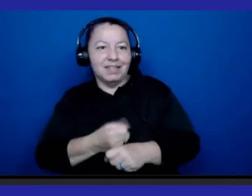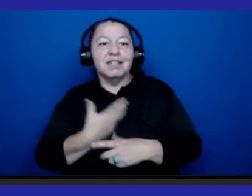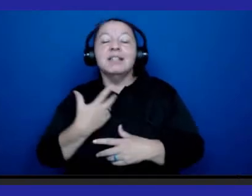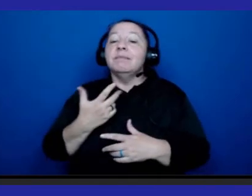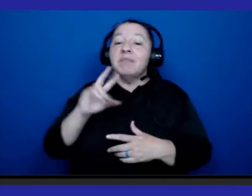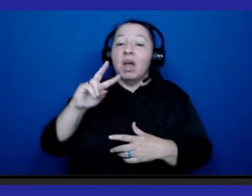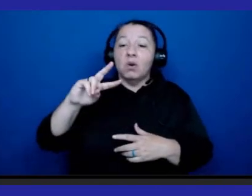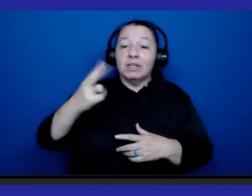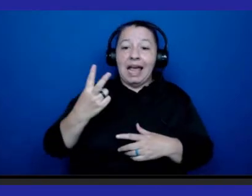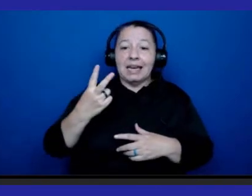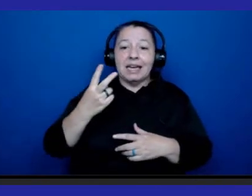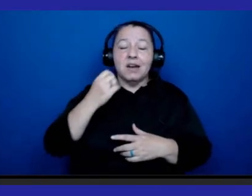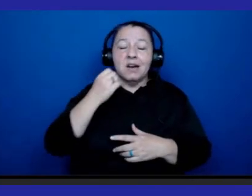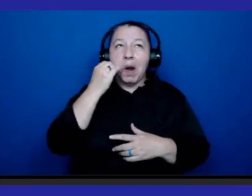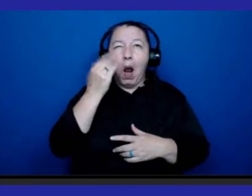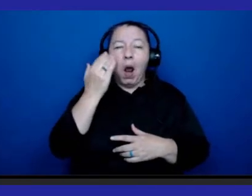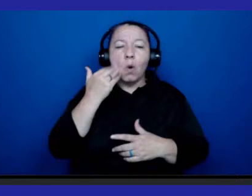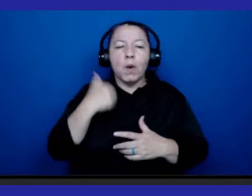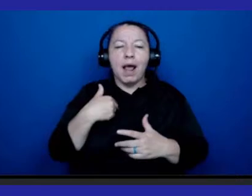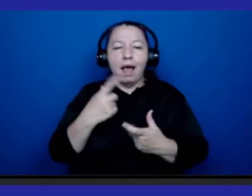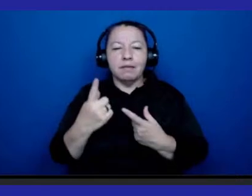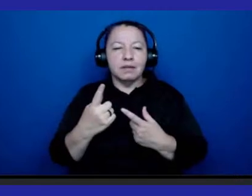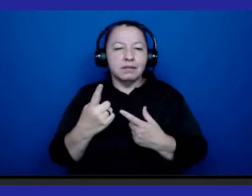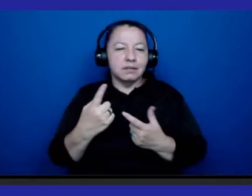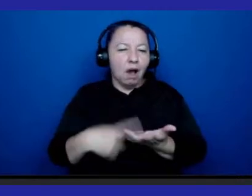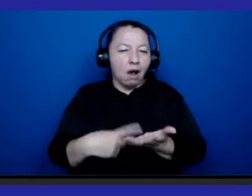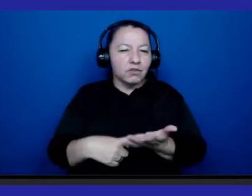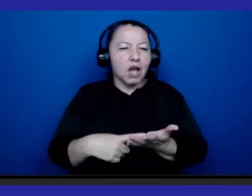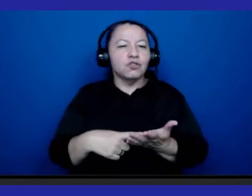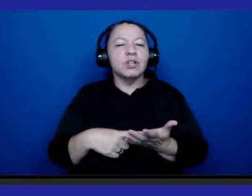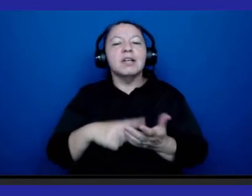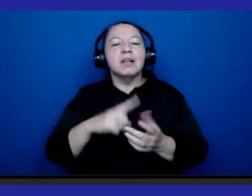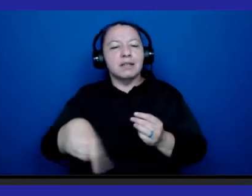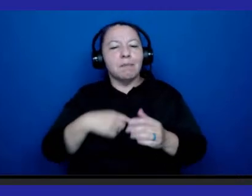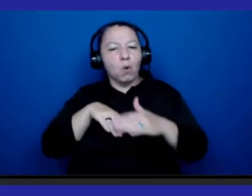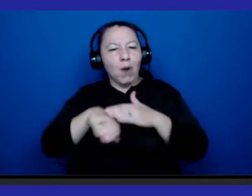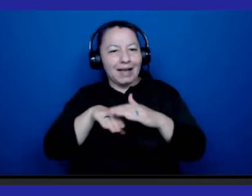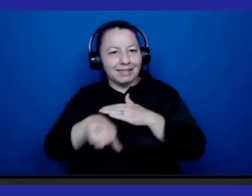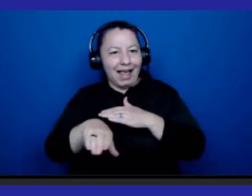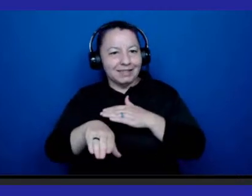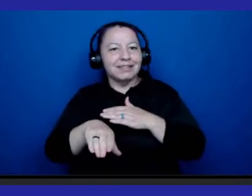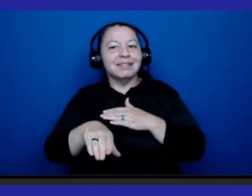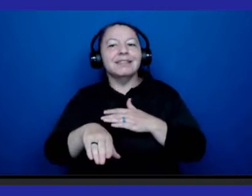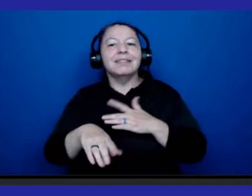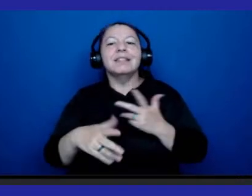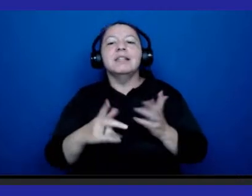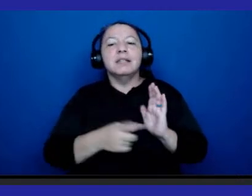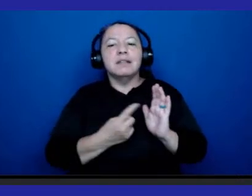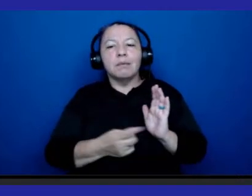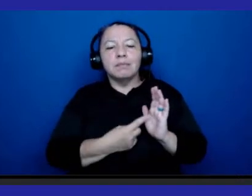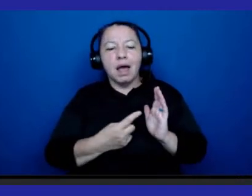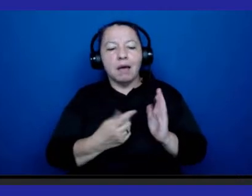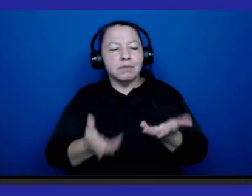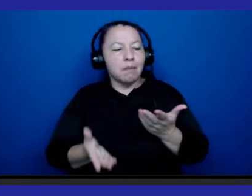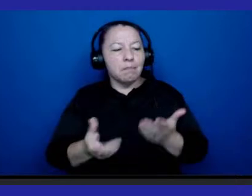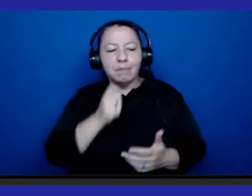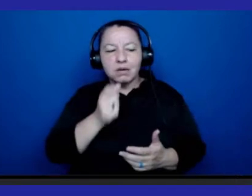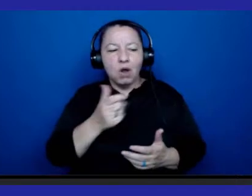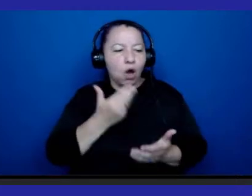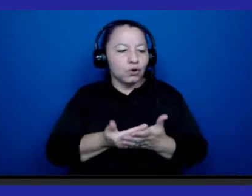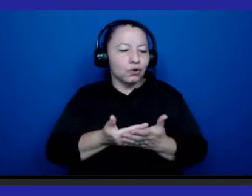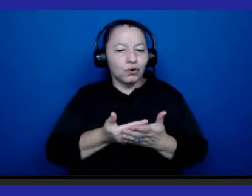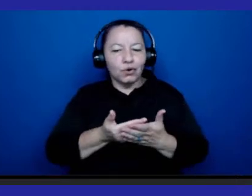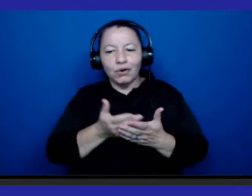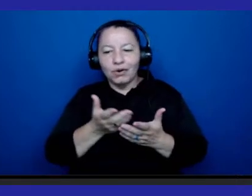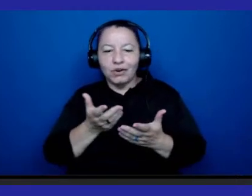we have had this conversation, is the access. It's like sometimes, I may not be a good analogy, particularly if